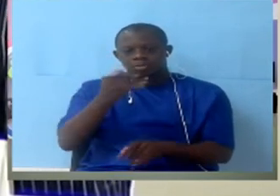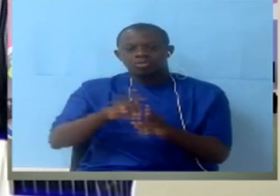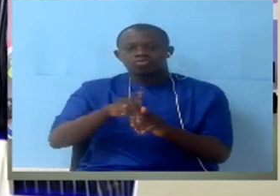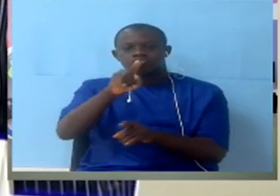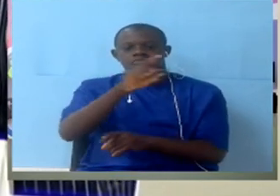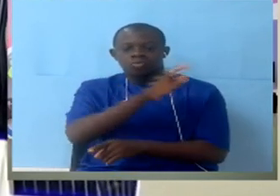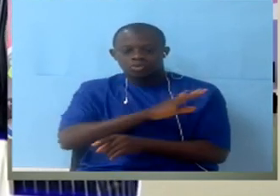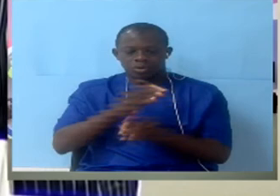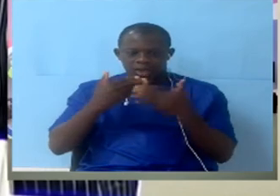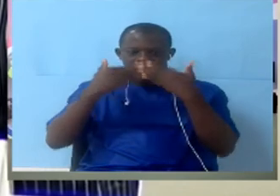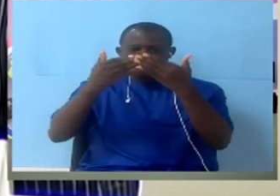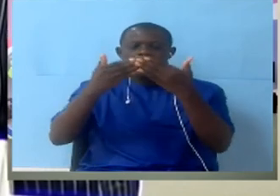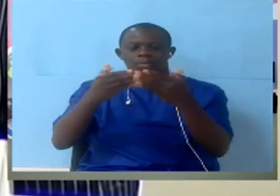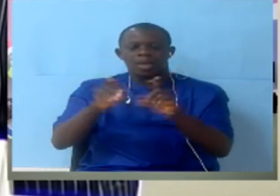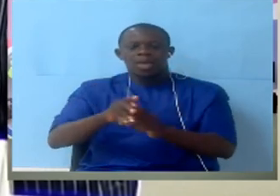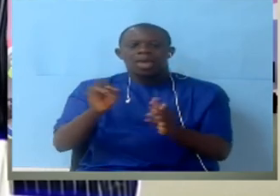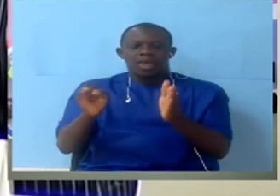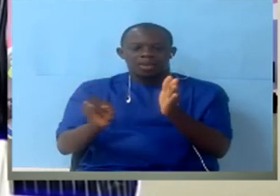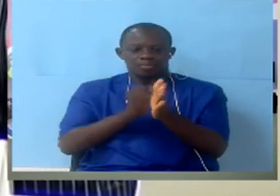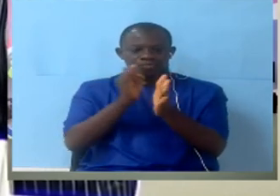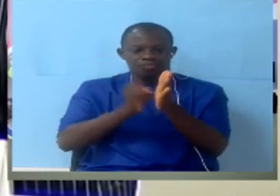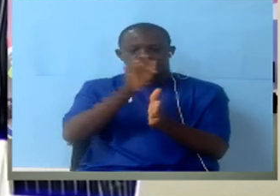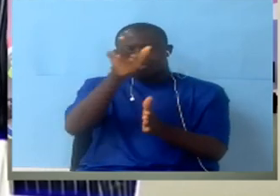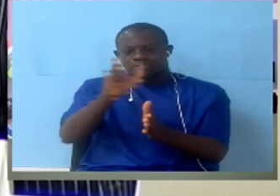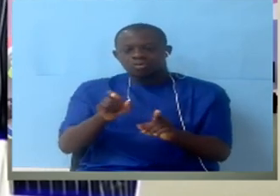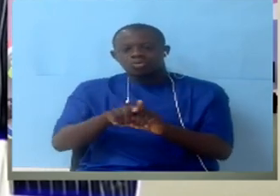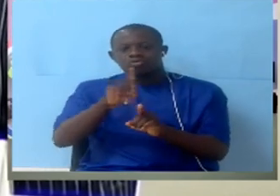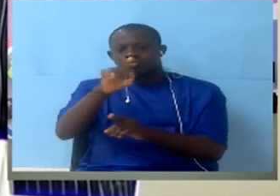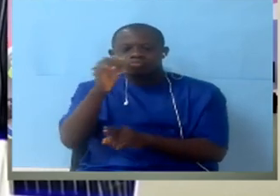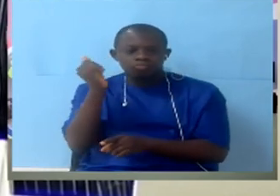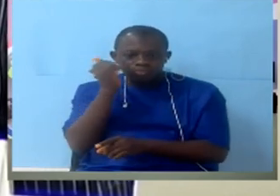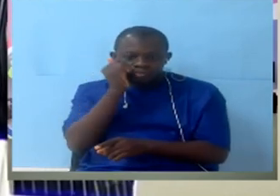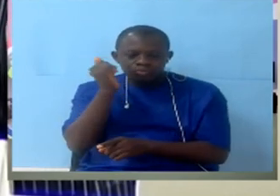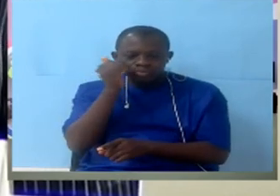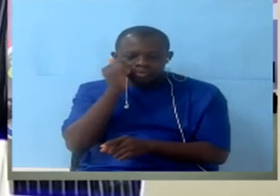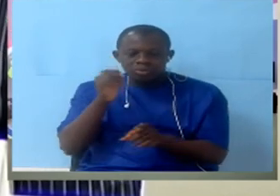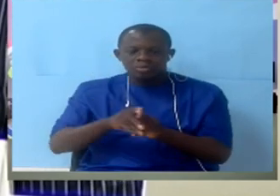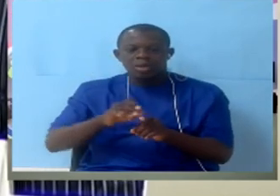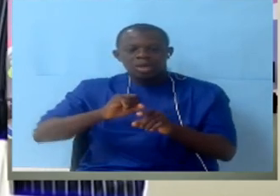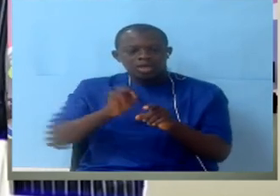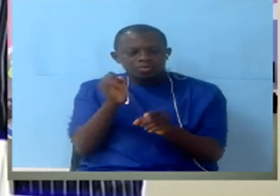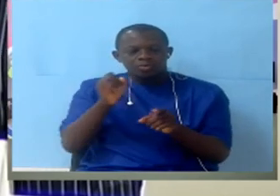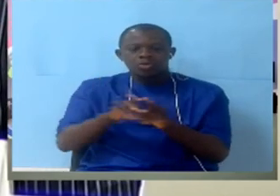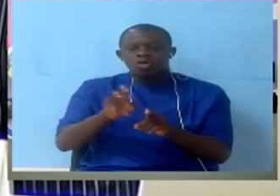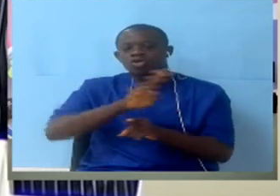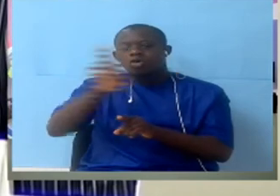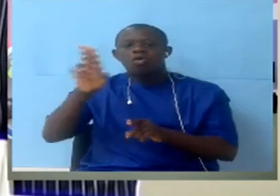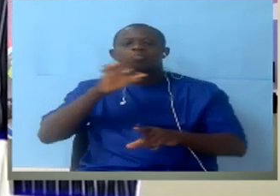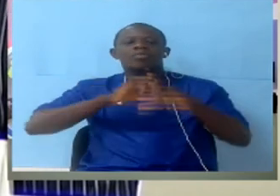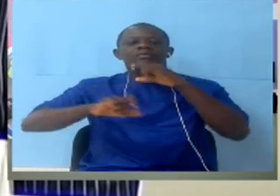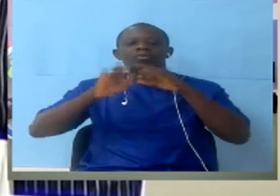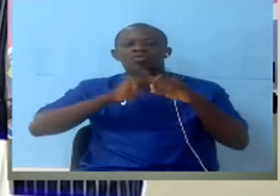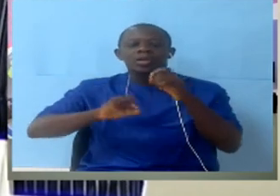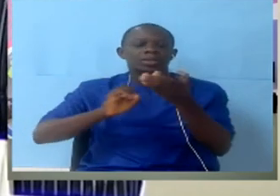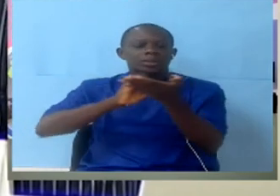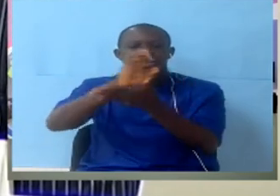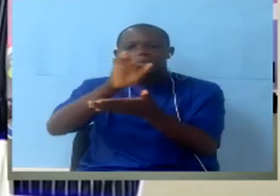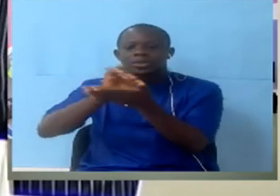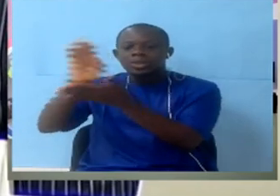also told them that you were always resisting some of their unprofessional